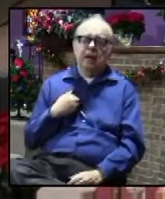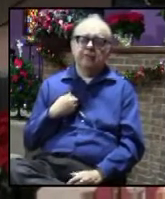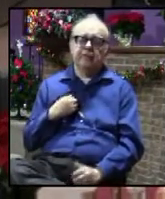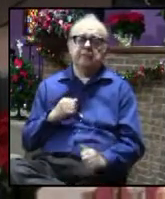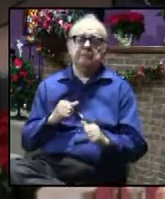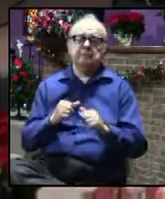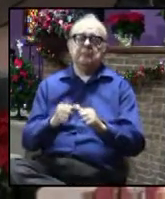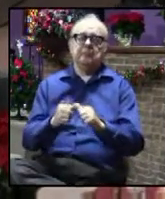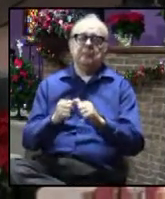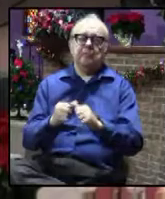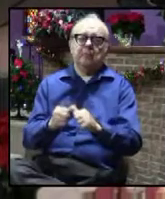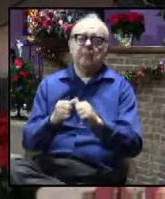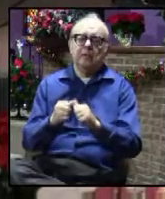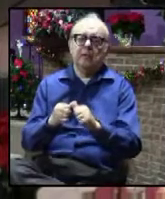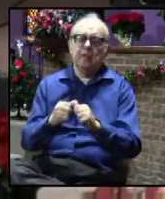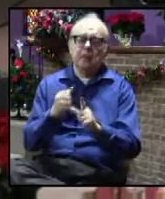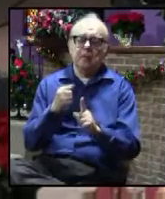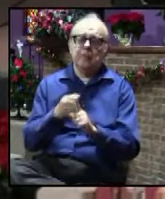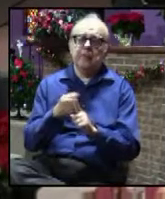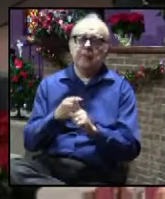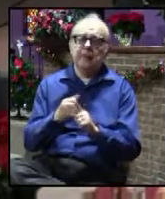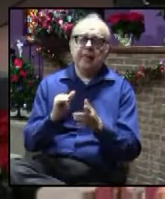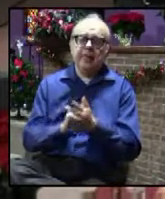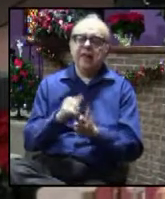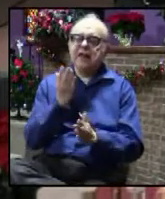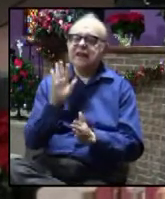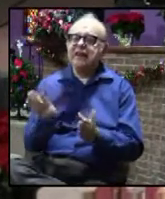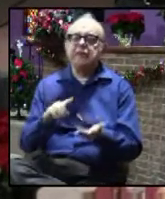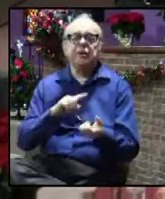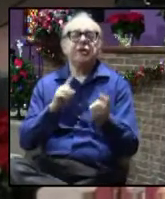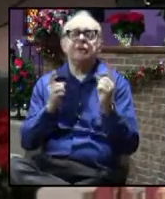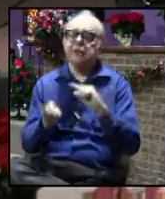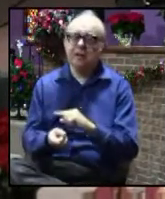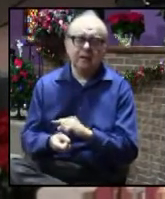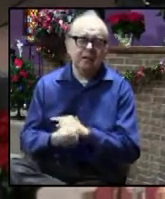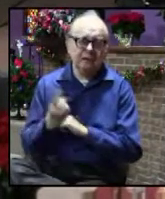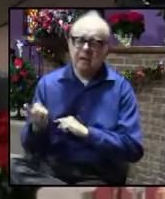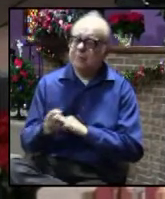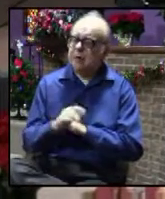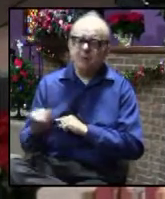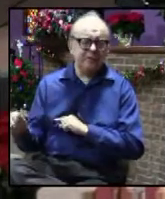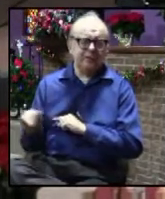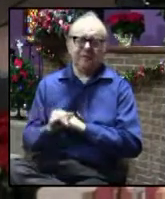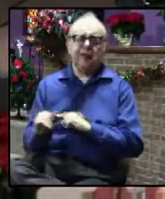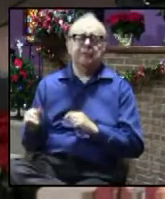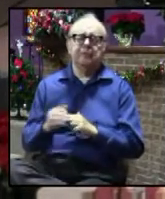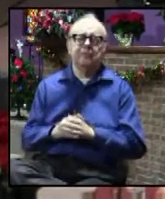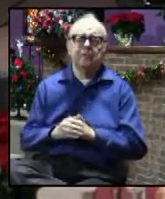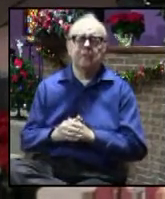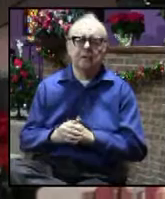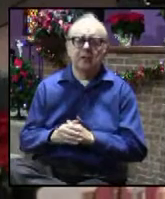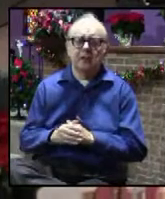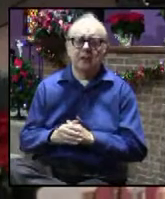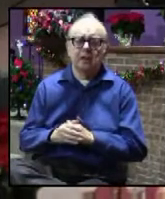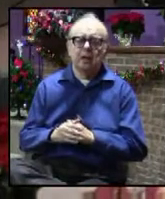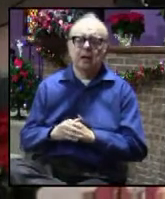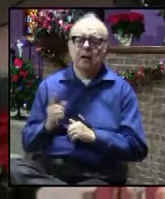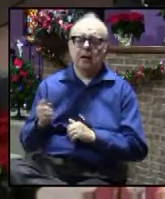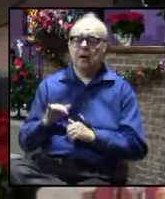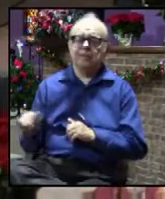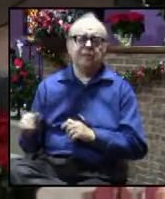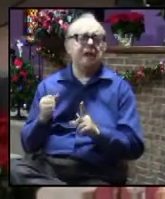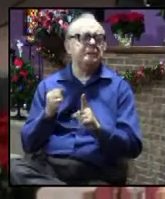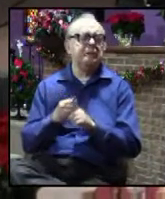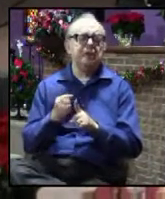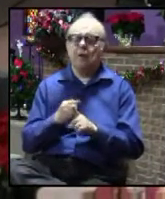rhythm that never changes. Amen. It's always consistent. It's always the same